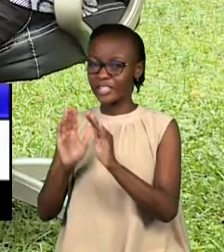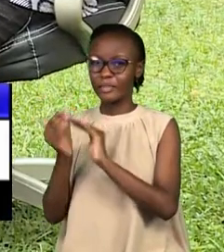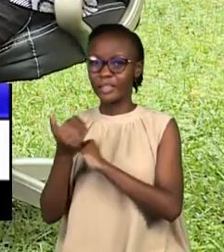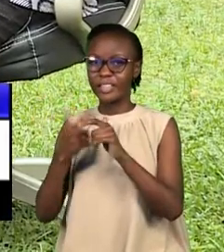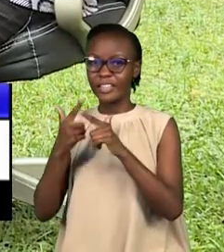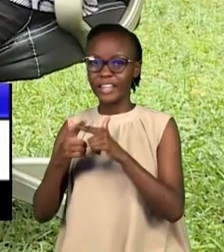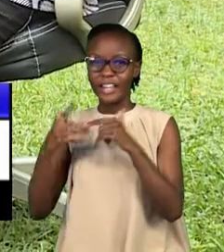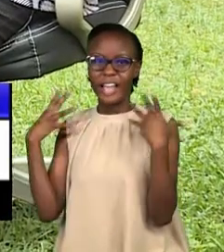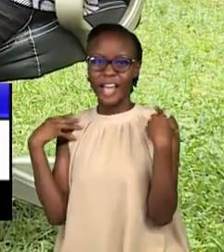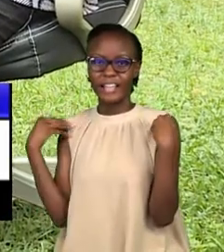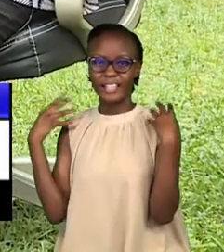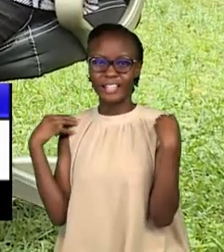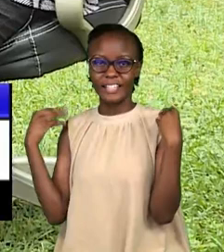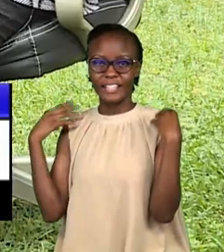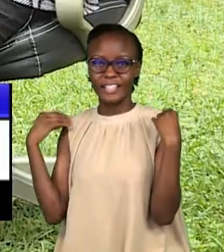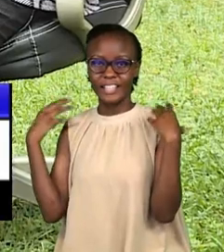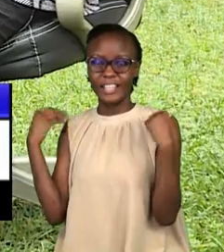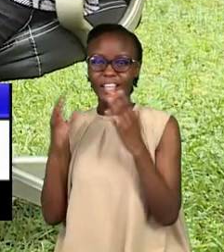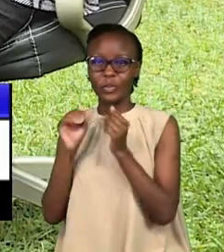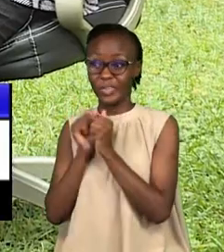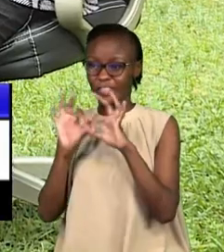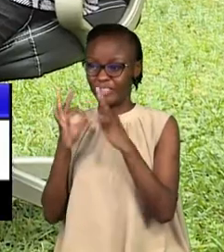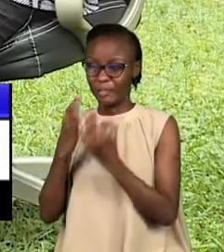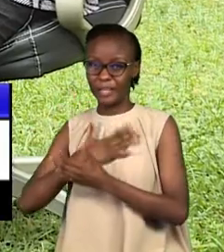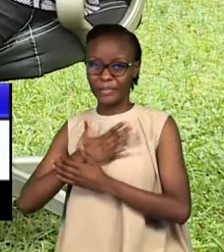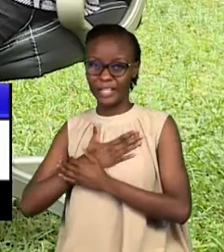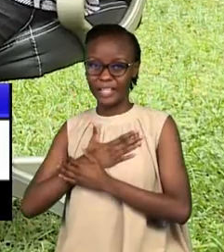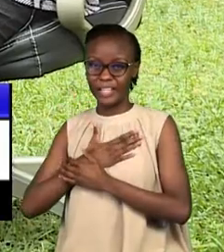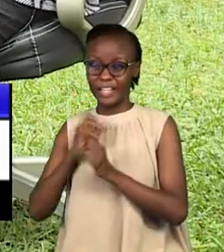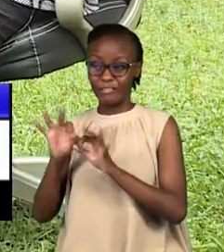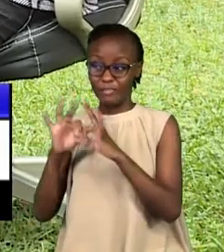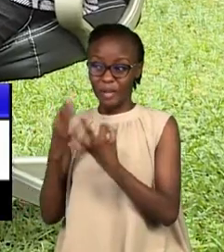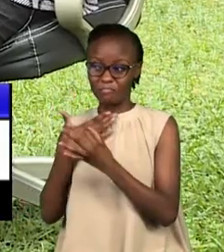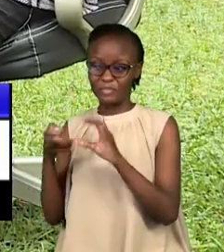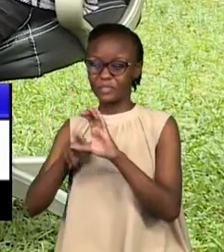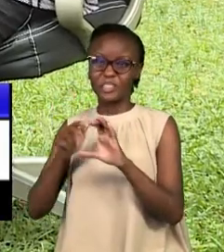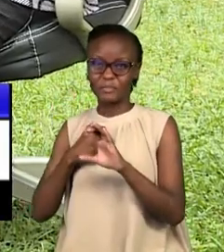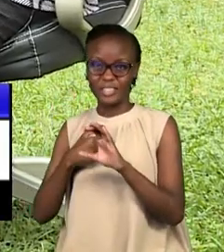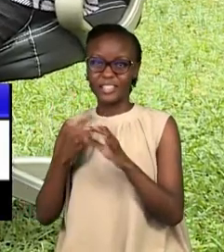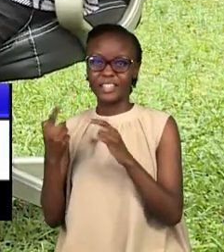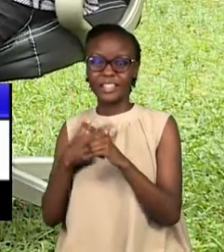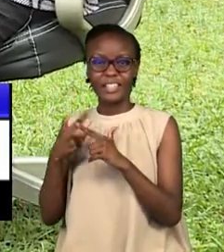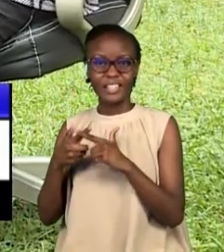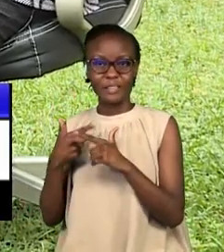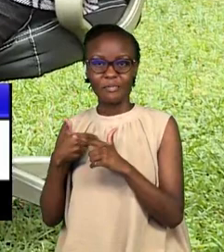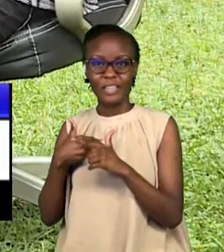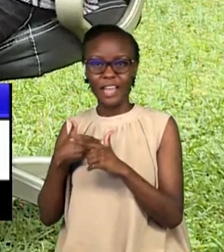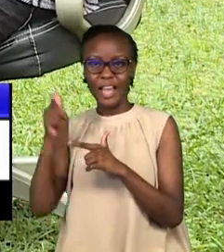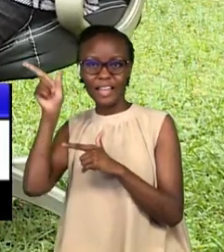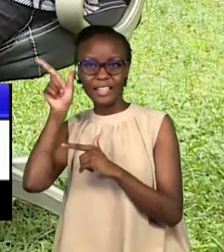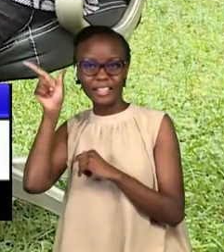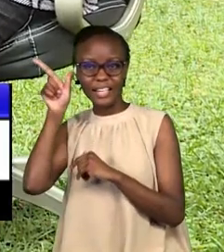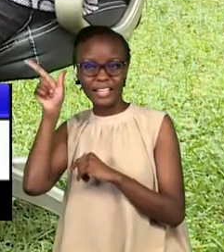some exercise. Or with family? I do with family when they are willing to join. I do, then I listen